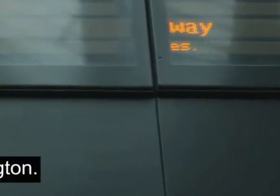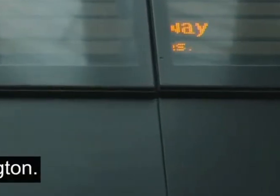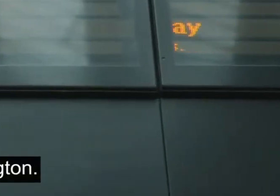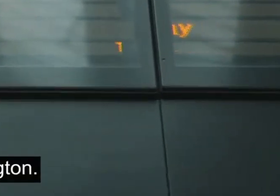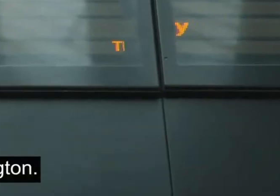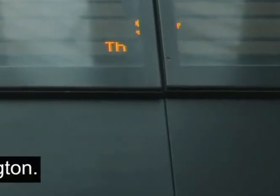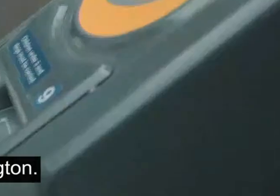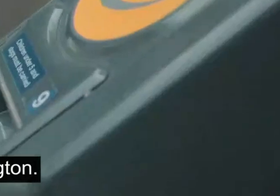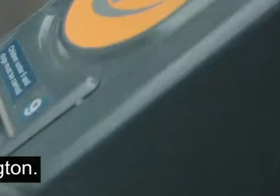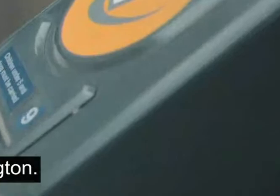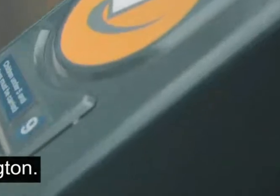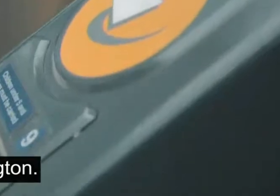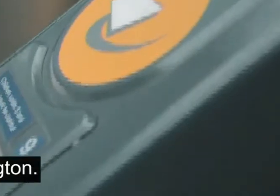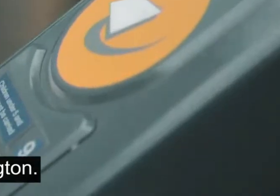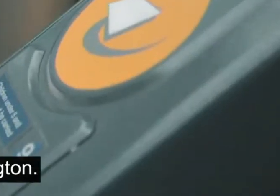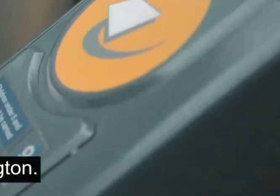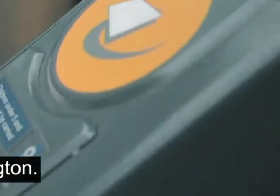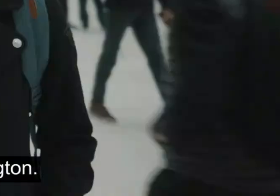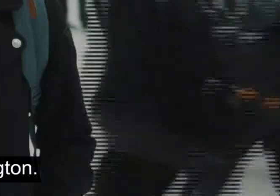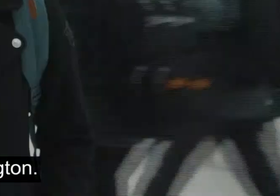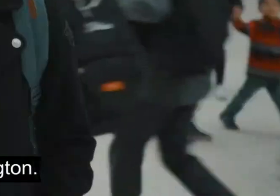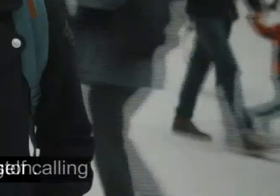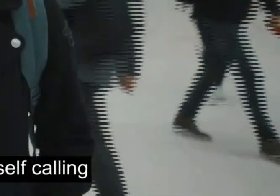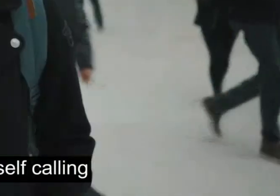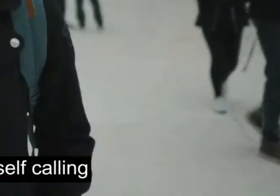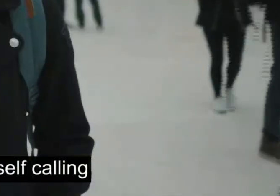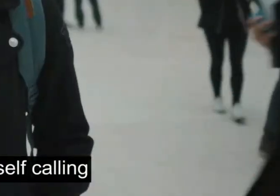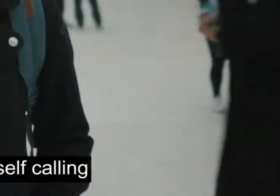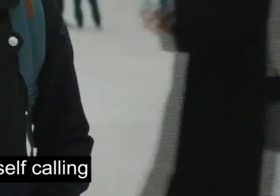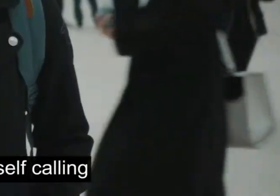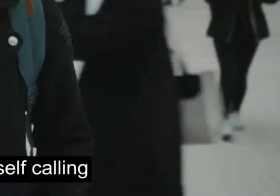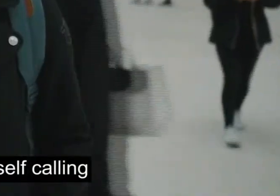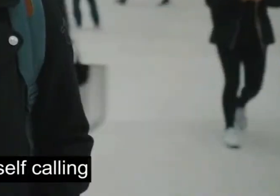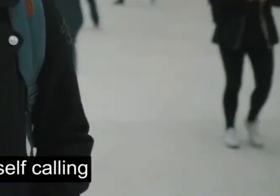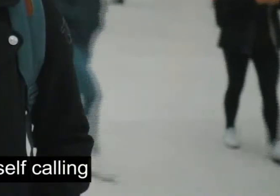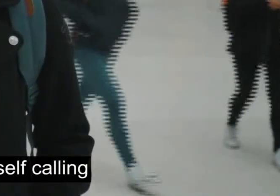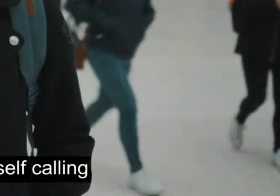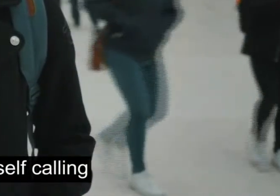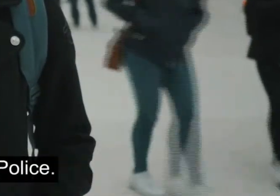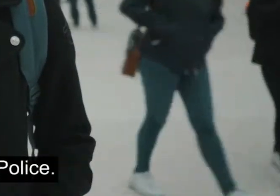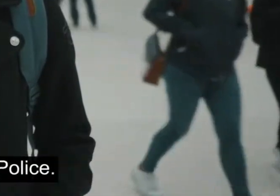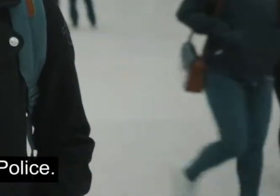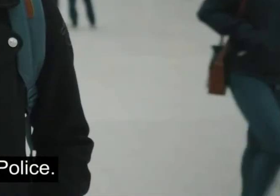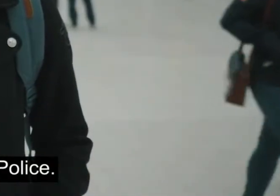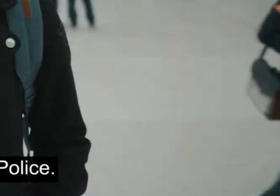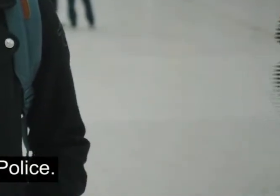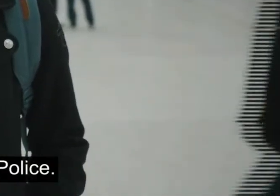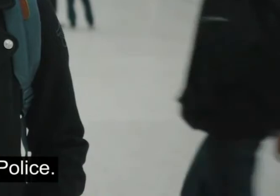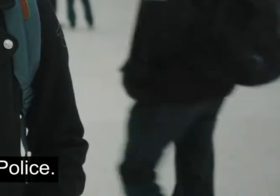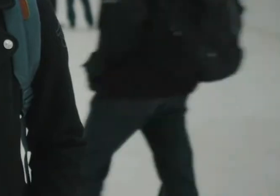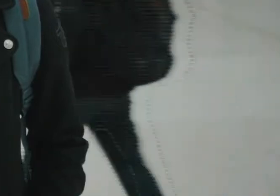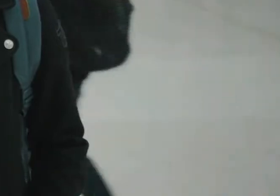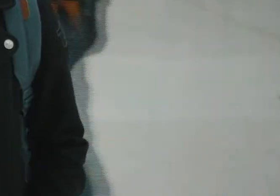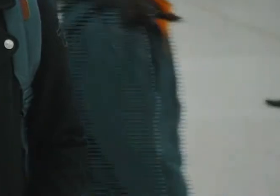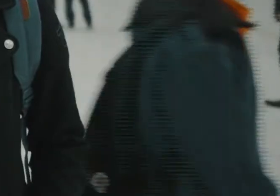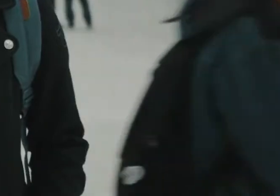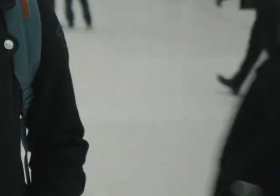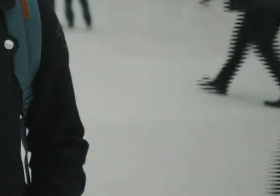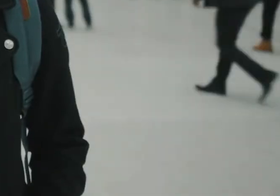The 8:36 to Teddington. But soon after, I found myself calling the London Transport Police.